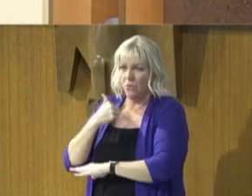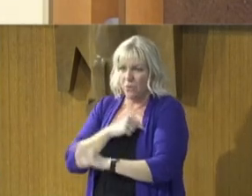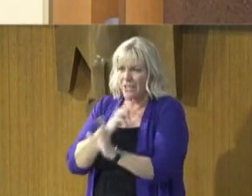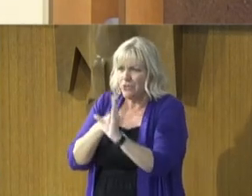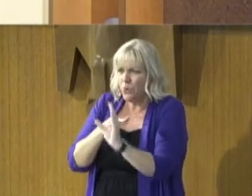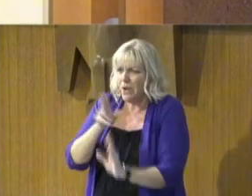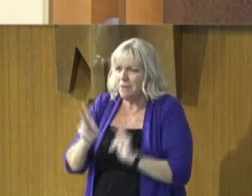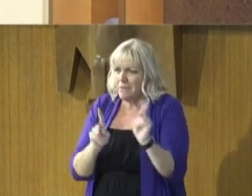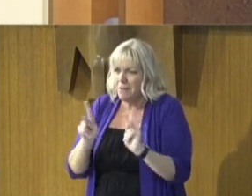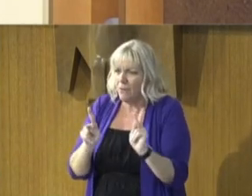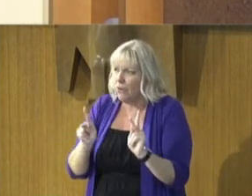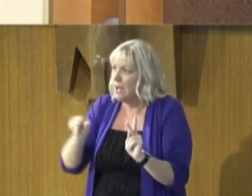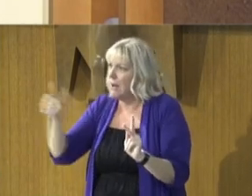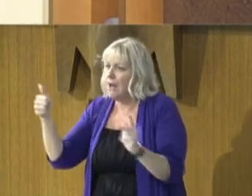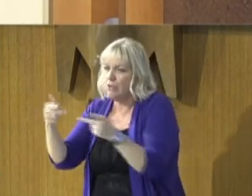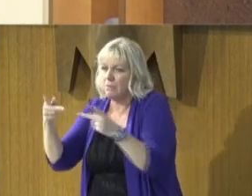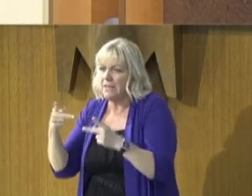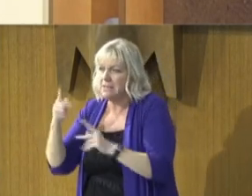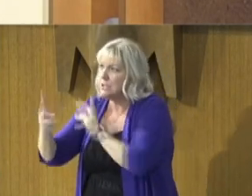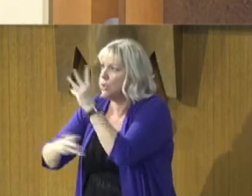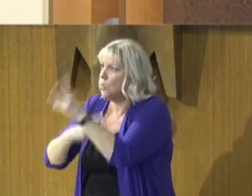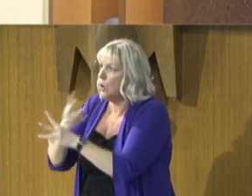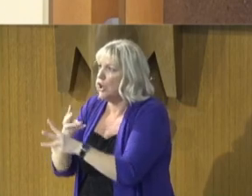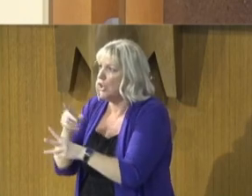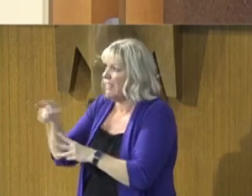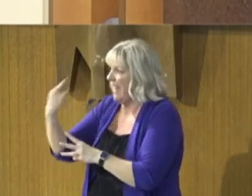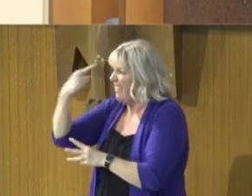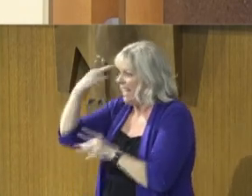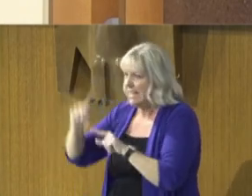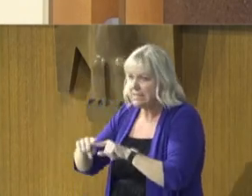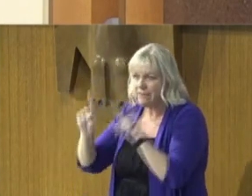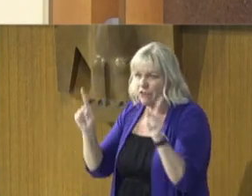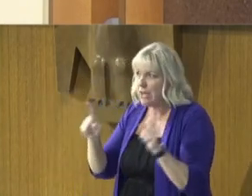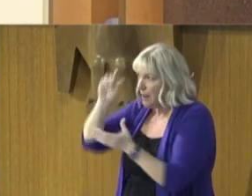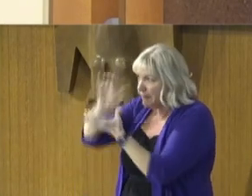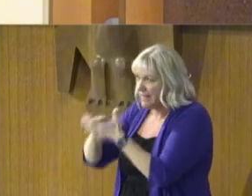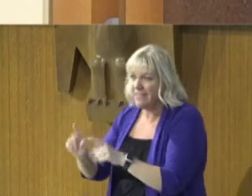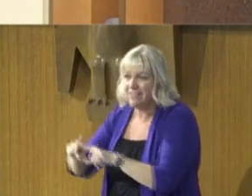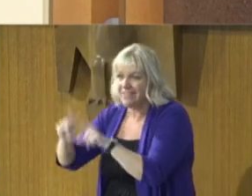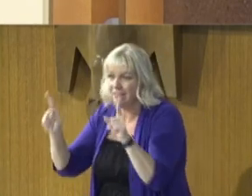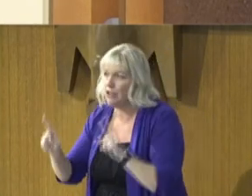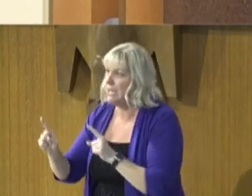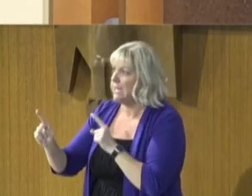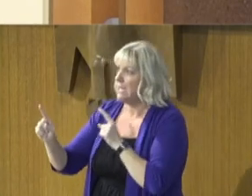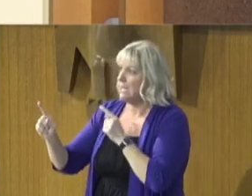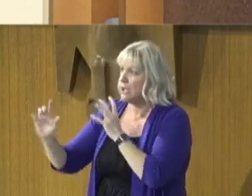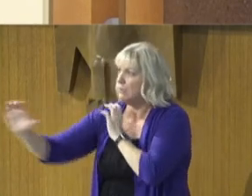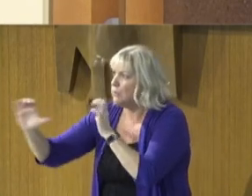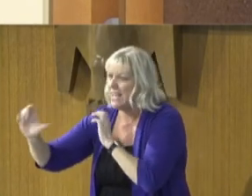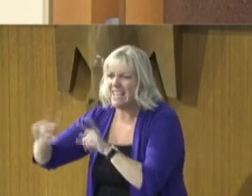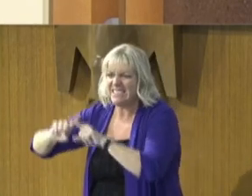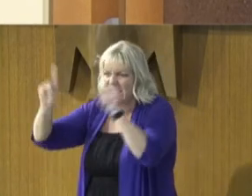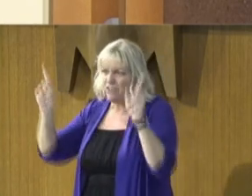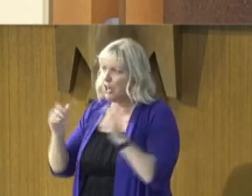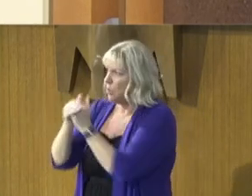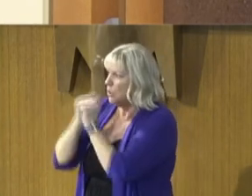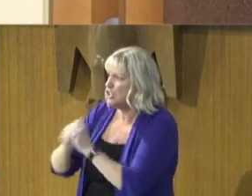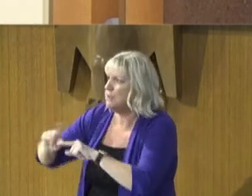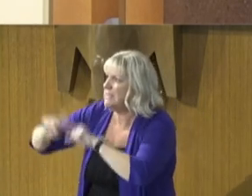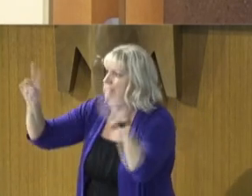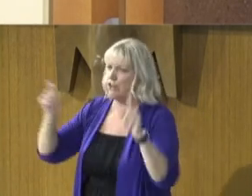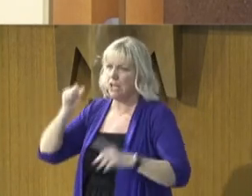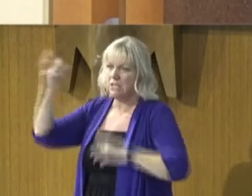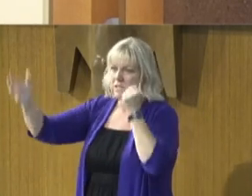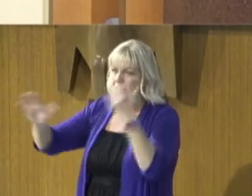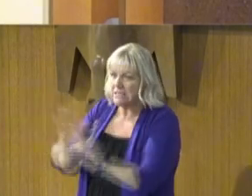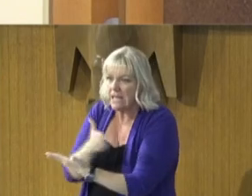who do not think like us, who do not believe like us, who do not speak like us, who do not worship like us or sing like us or vote